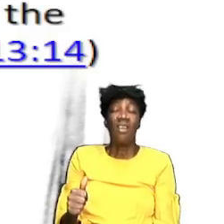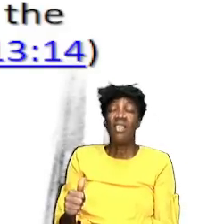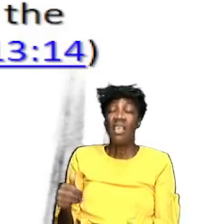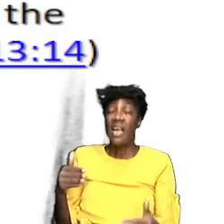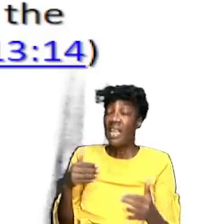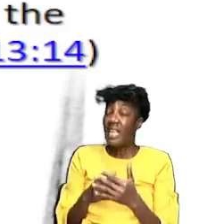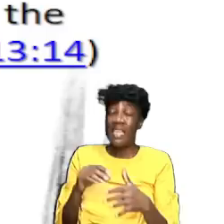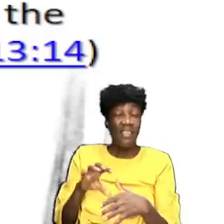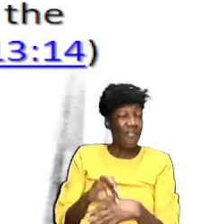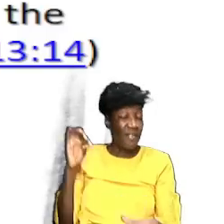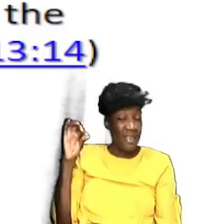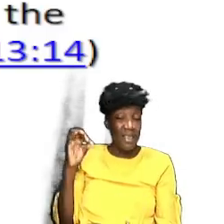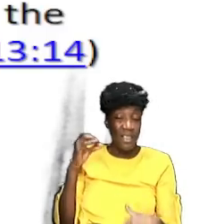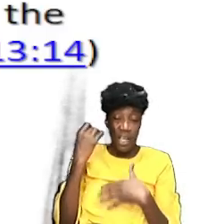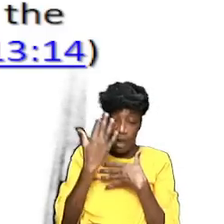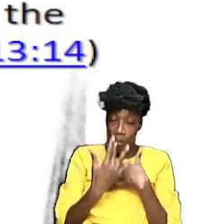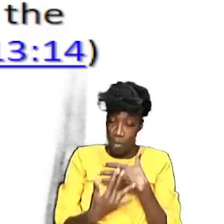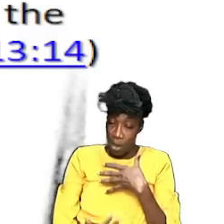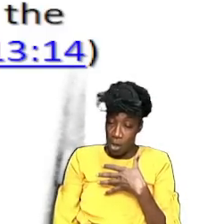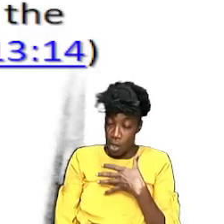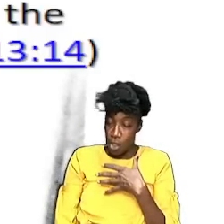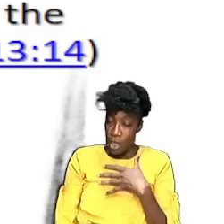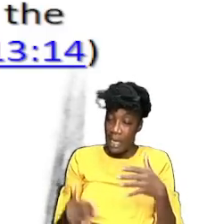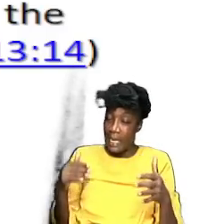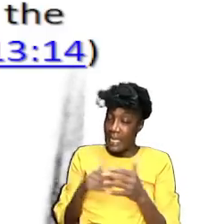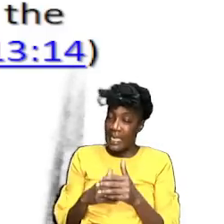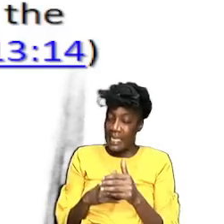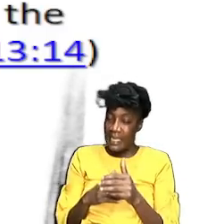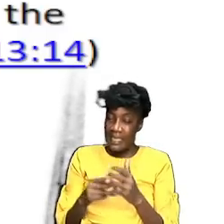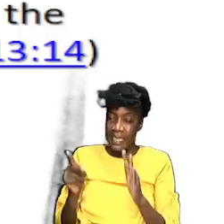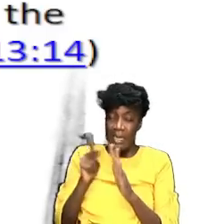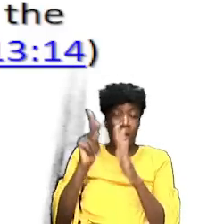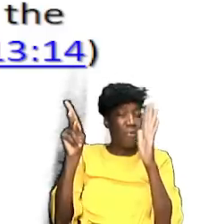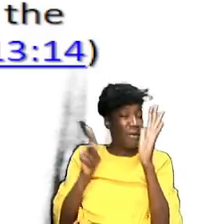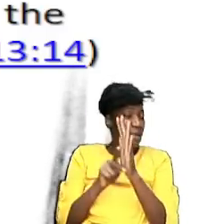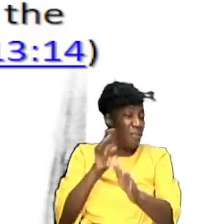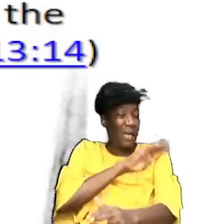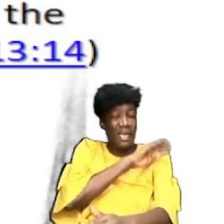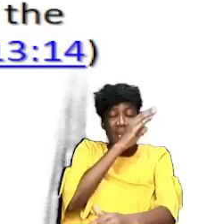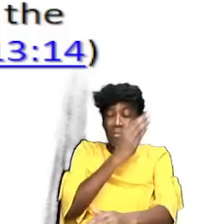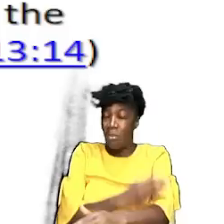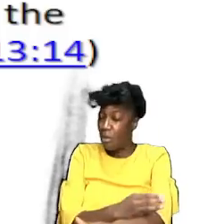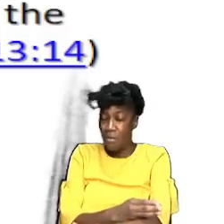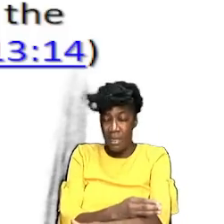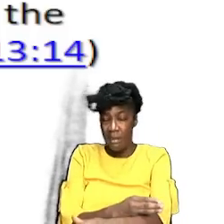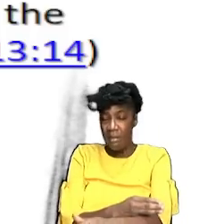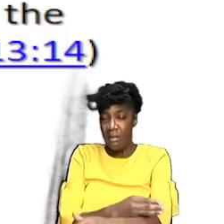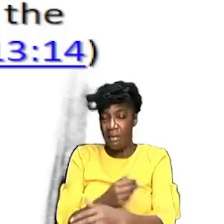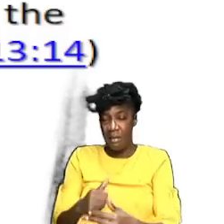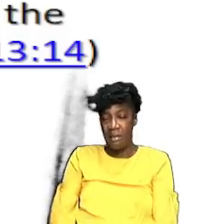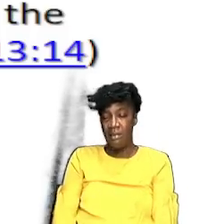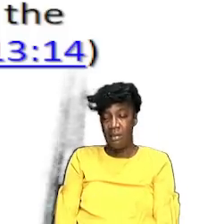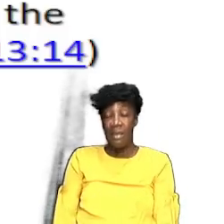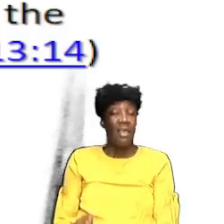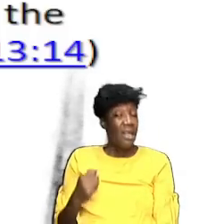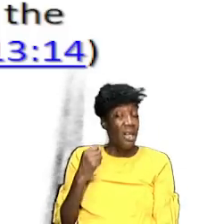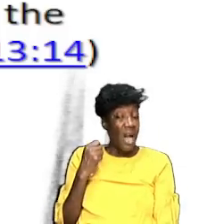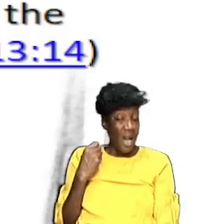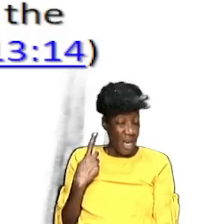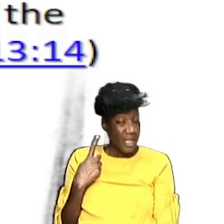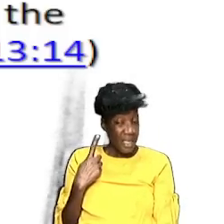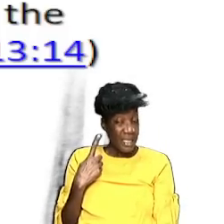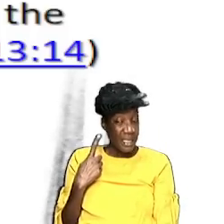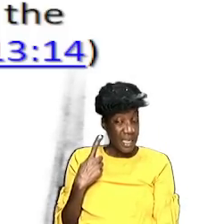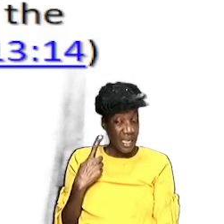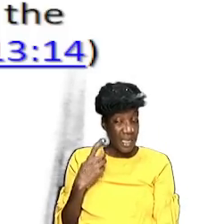blood, but it's against principalities and powers. And we mentioned all of this. So to understand what